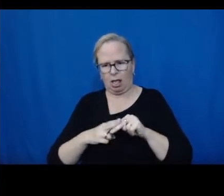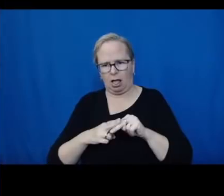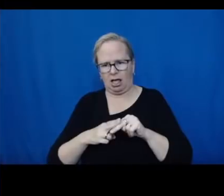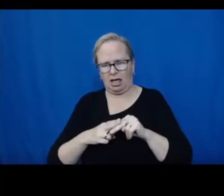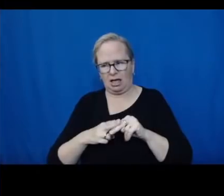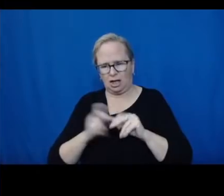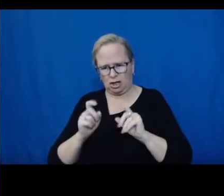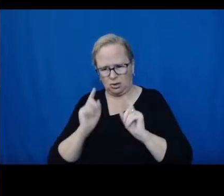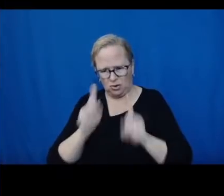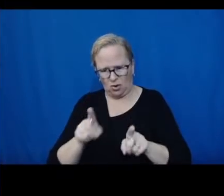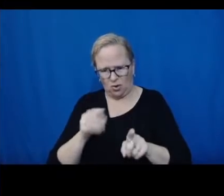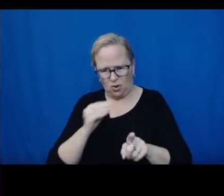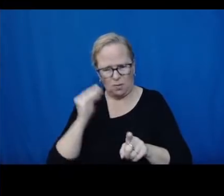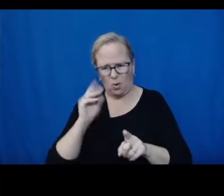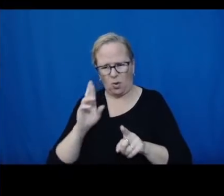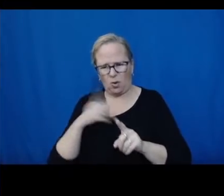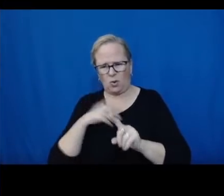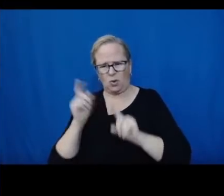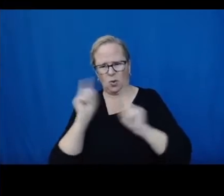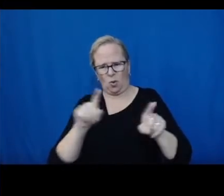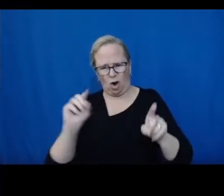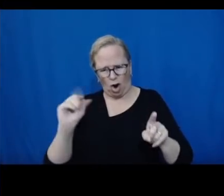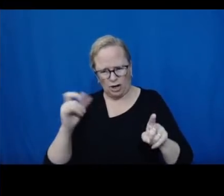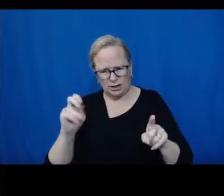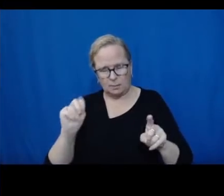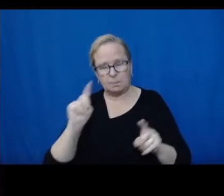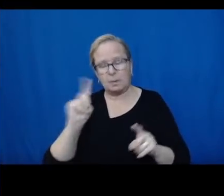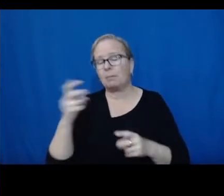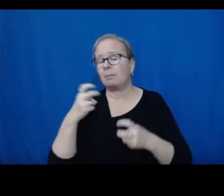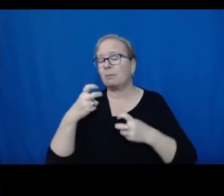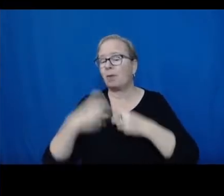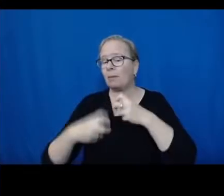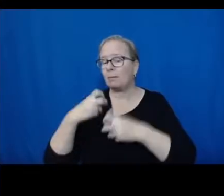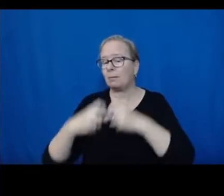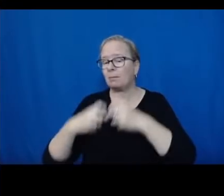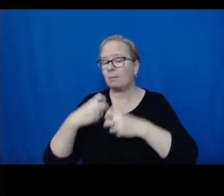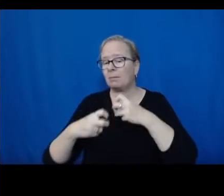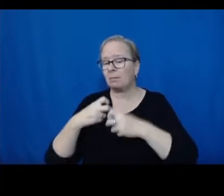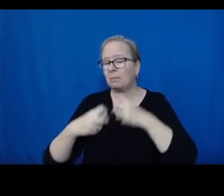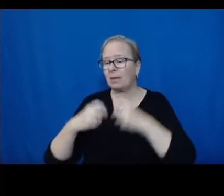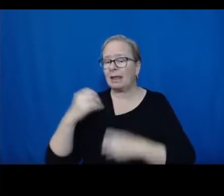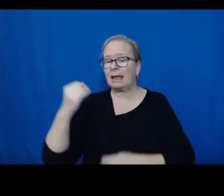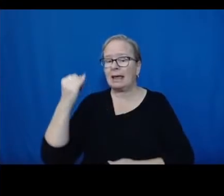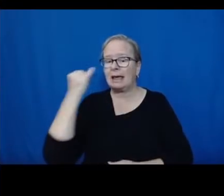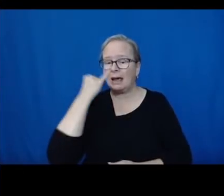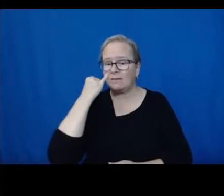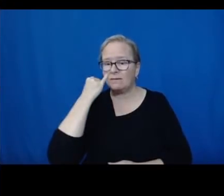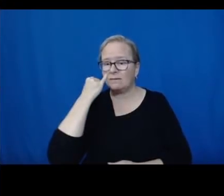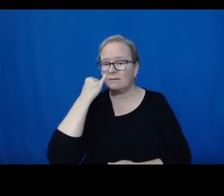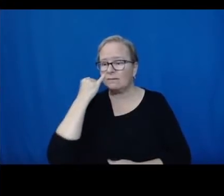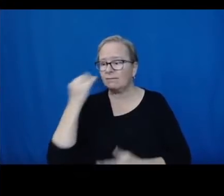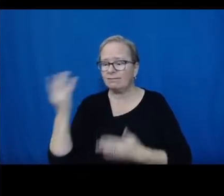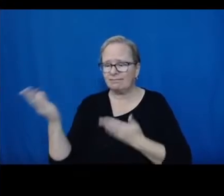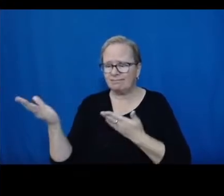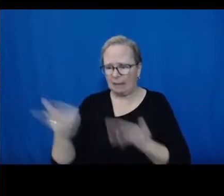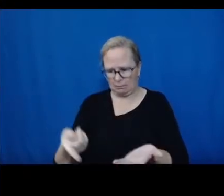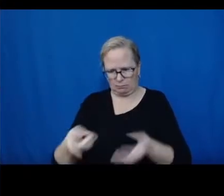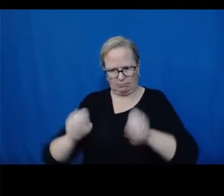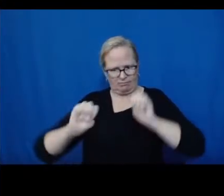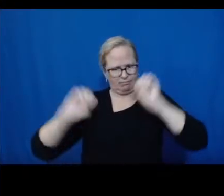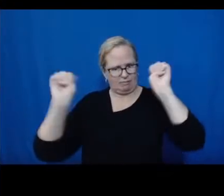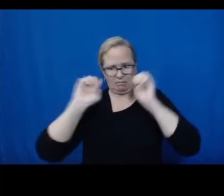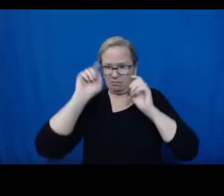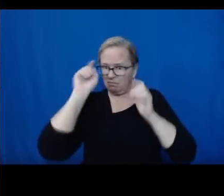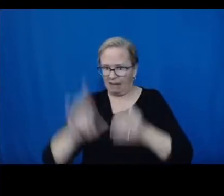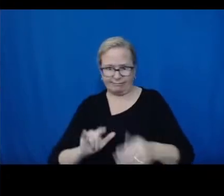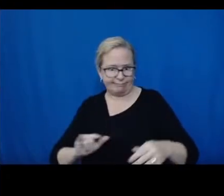that you can send them home and they're probably going to do okay. But then there is a section of those that were very urgently either intubating or flying to the city